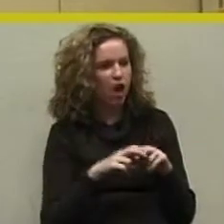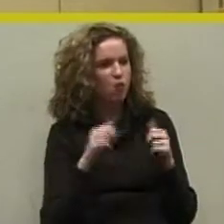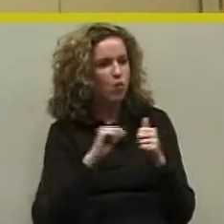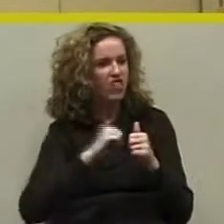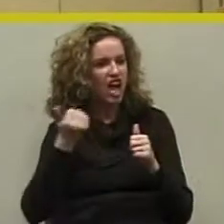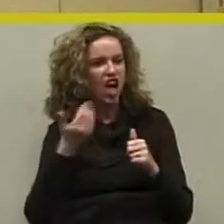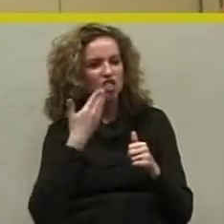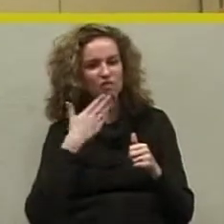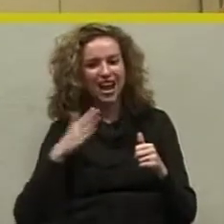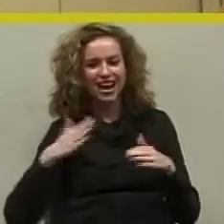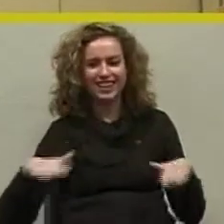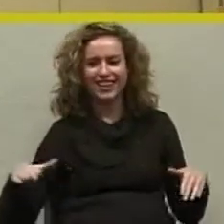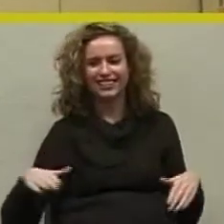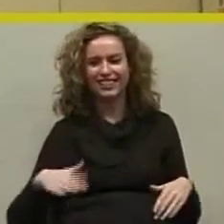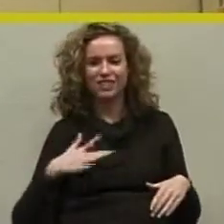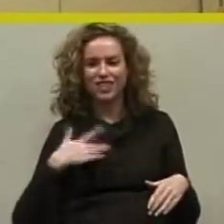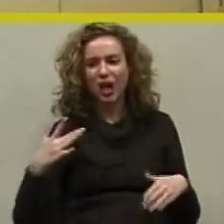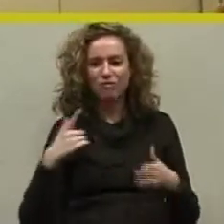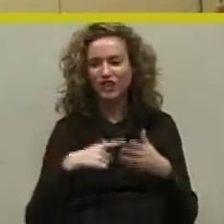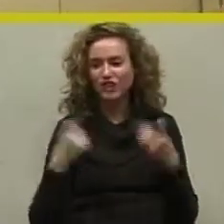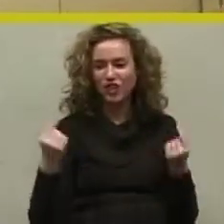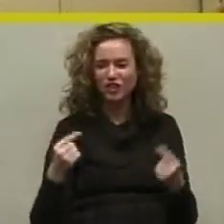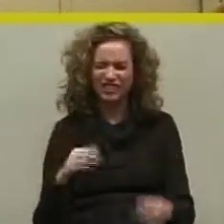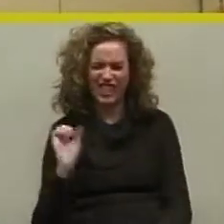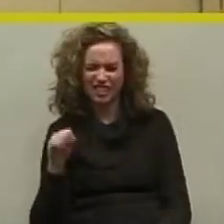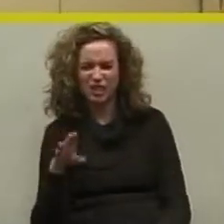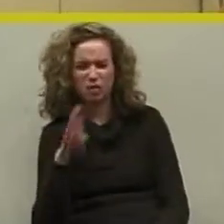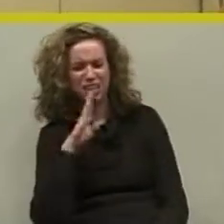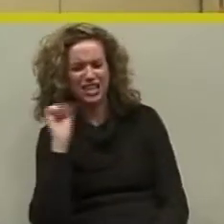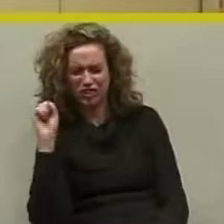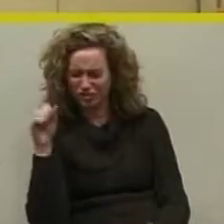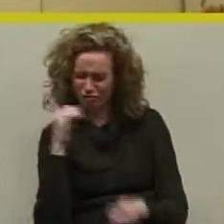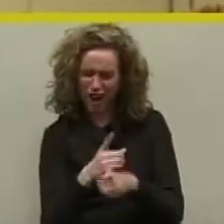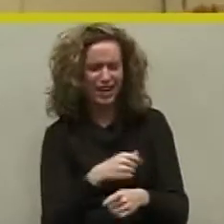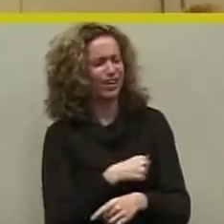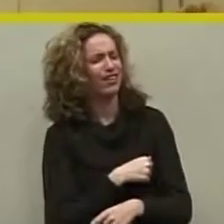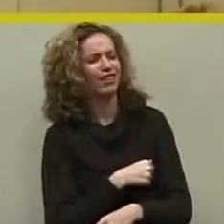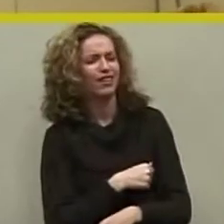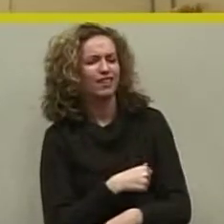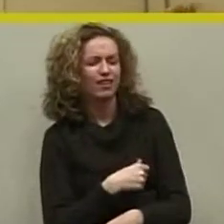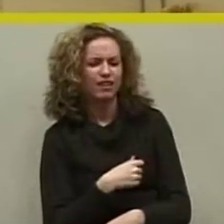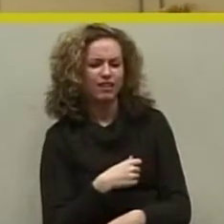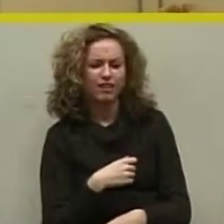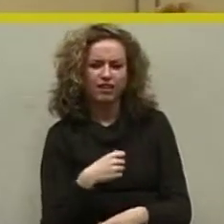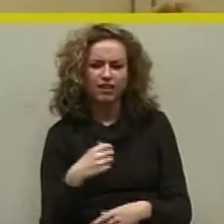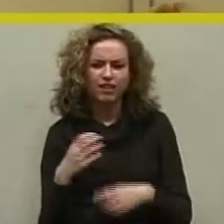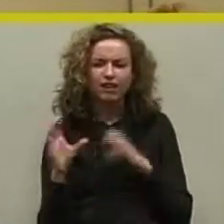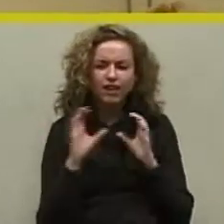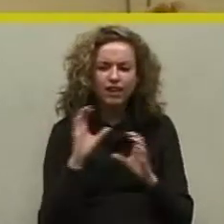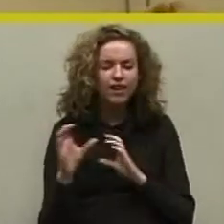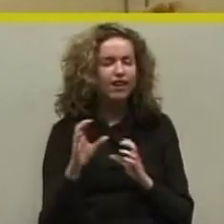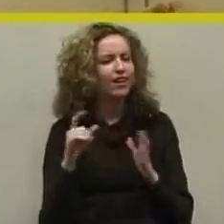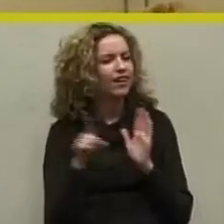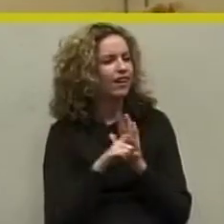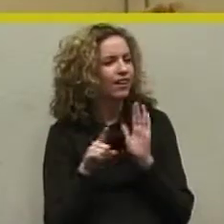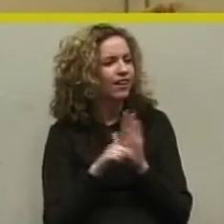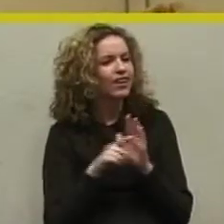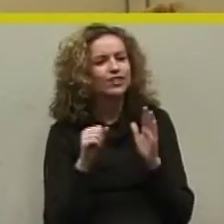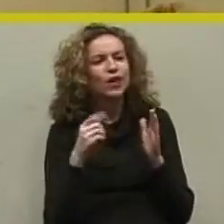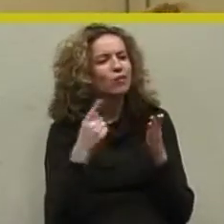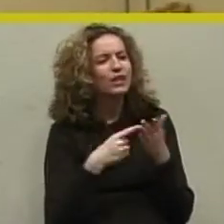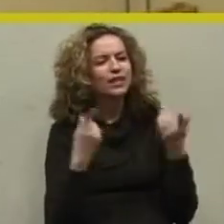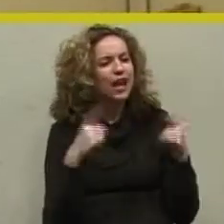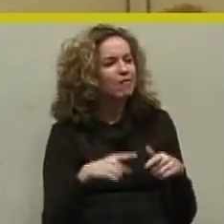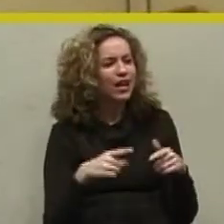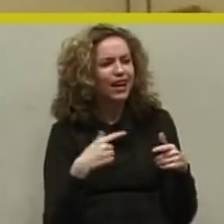Yeah, all my buddies. What did you do? Yeah, she is a bitch. Okay, all right. Yeah, let's. And we're having a great time. Is there anything I'm engaged in here that's going to